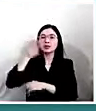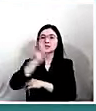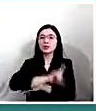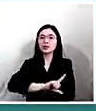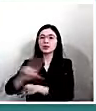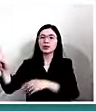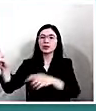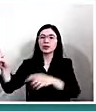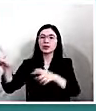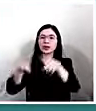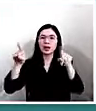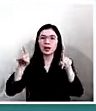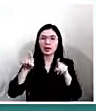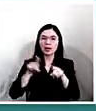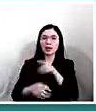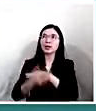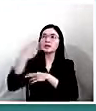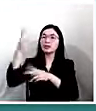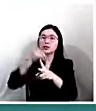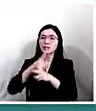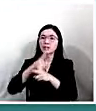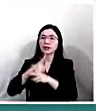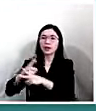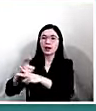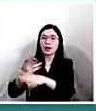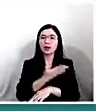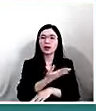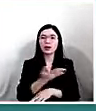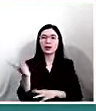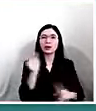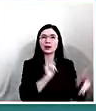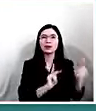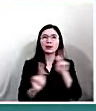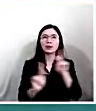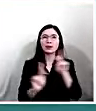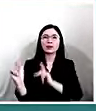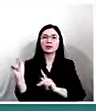Lord, as you favor your people.